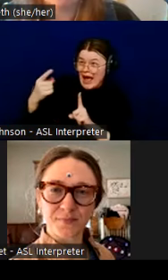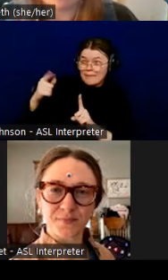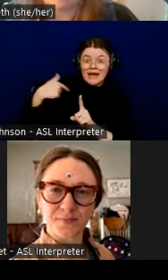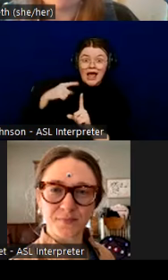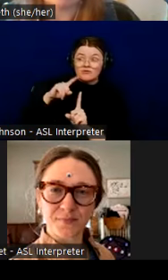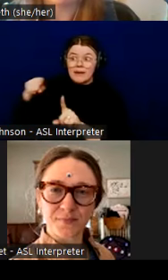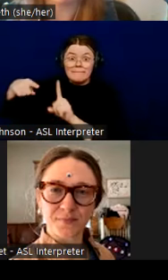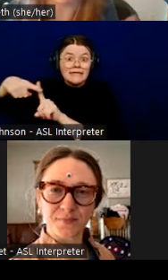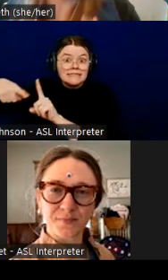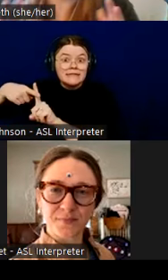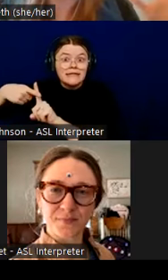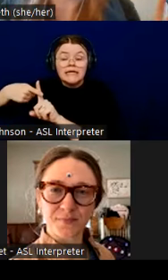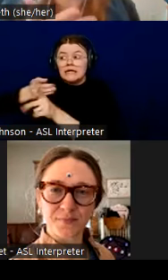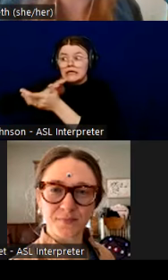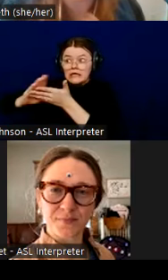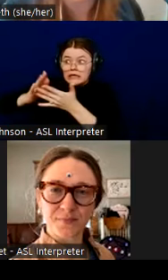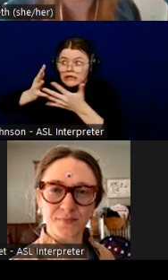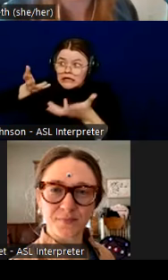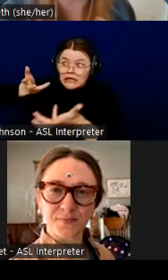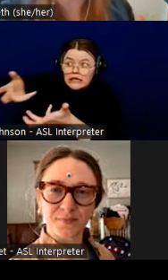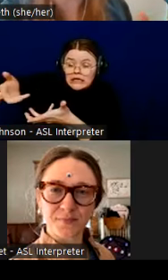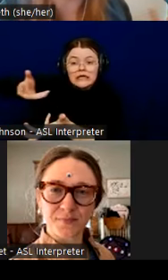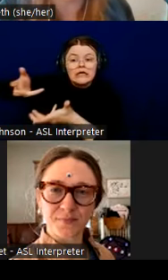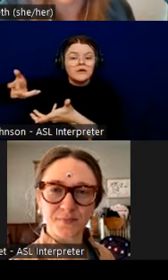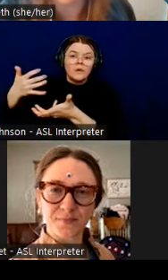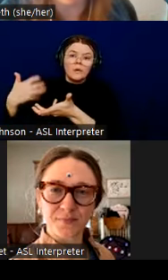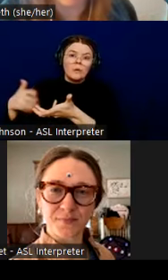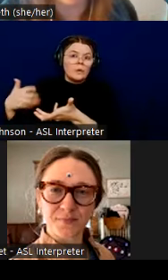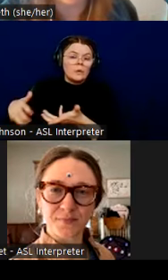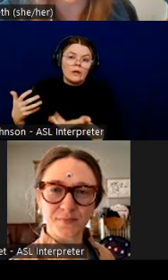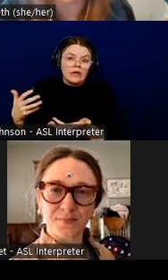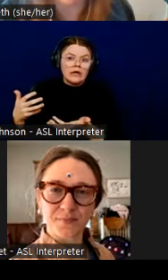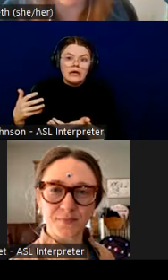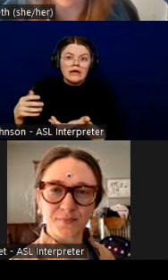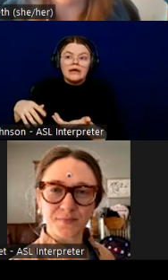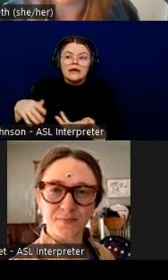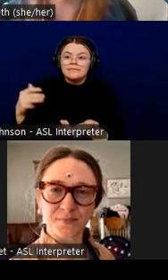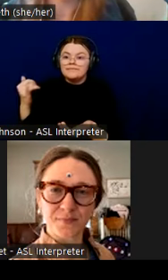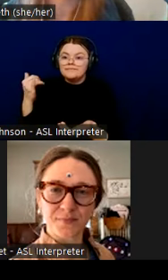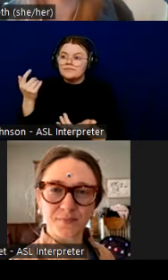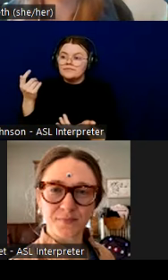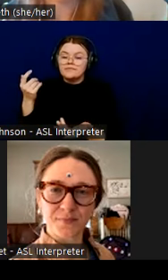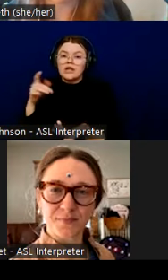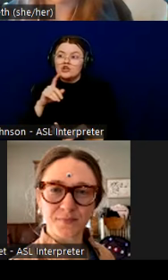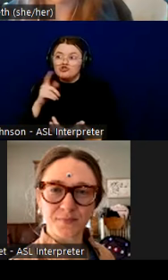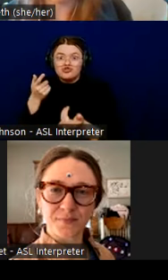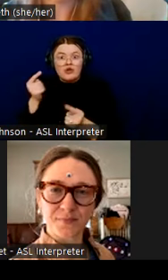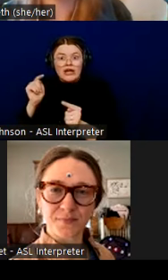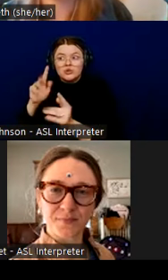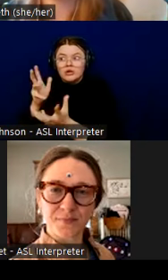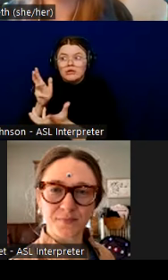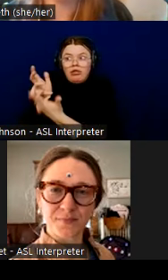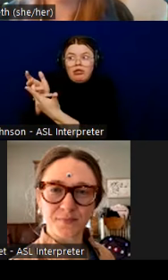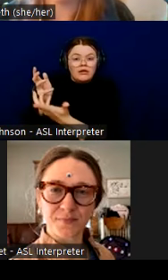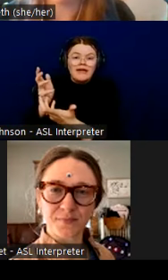to always be cleaning up after the abuser's messy parenting or abusive parenting. That's exhausting.